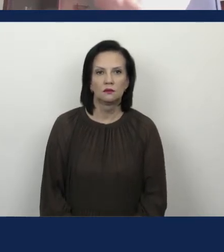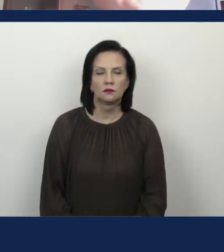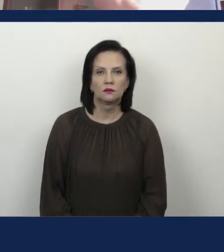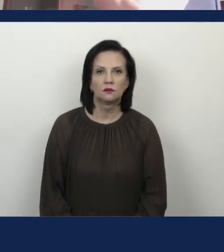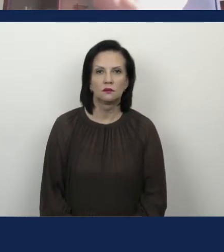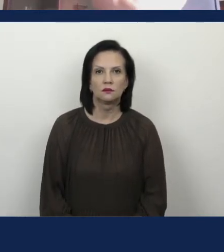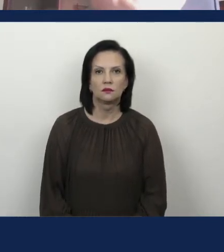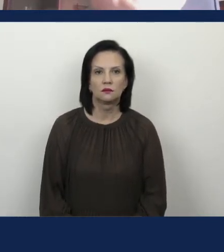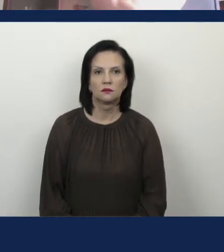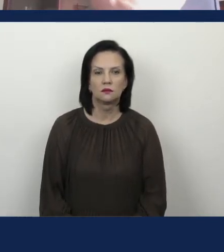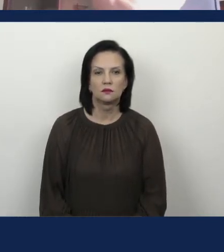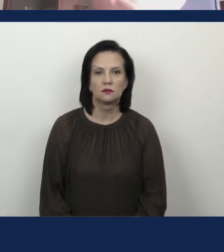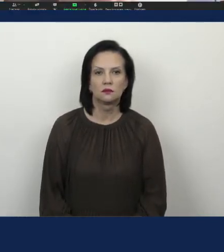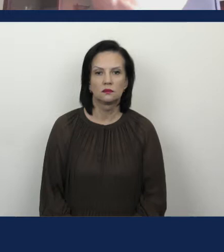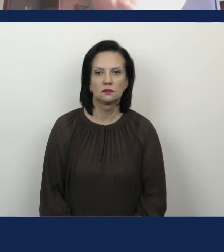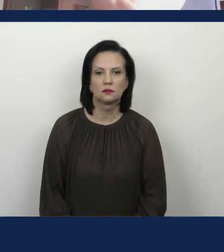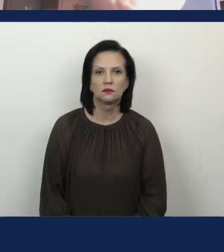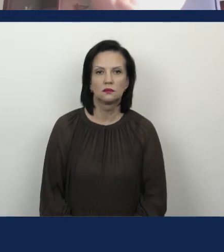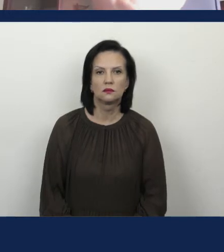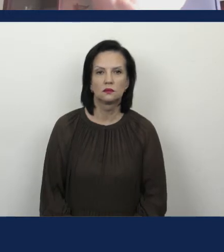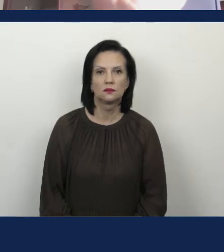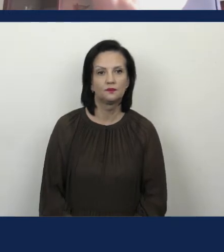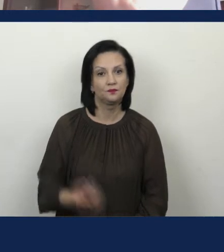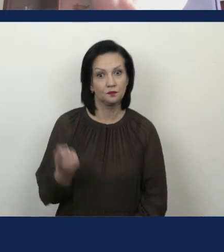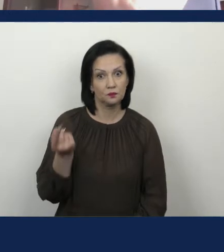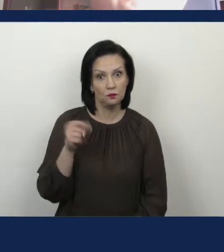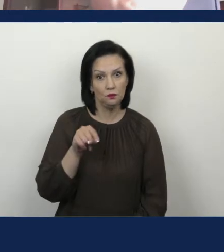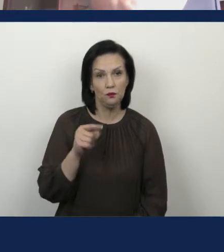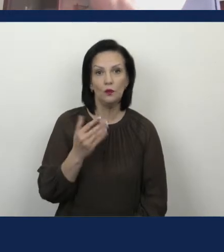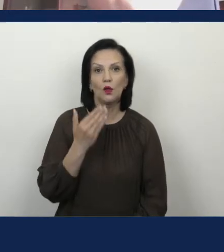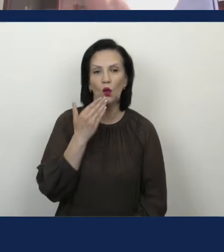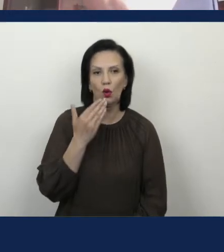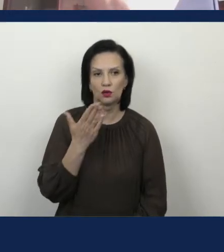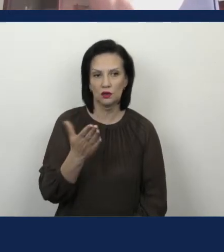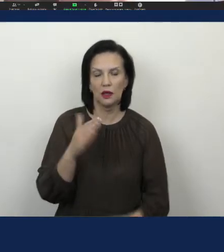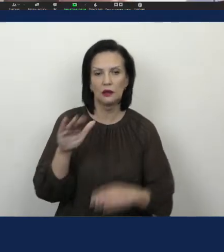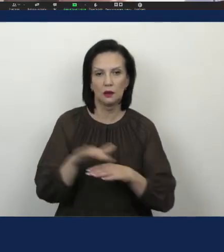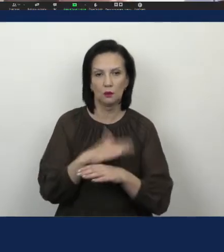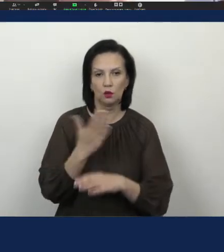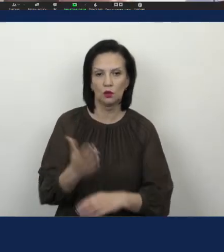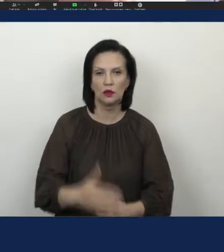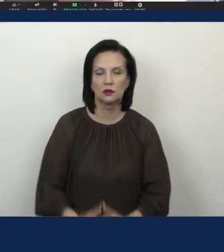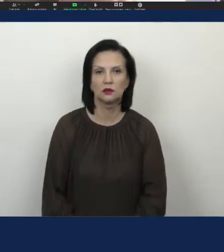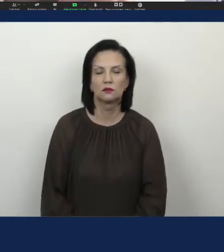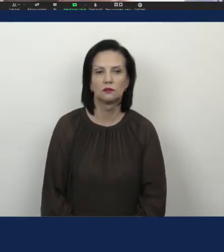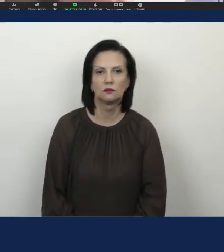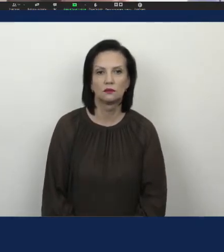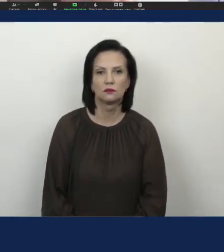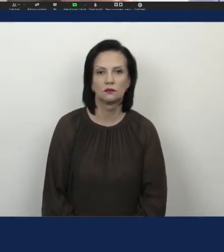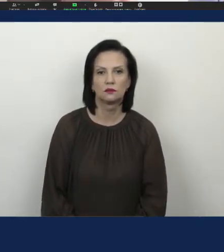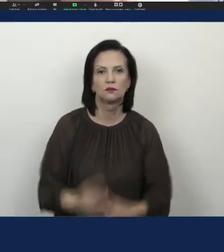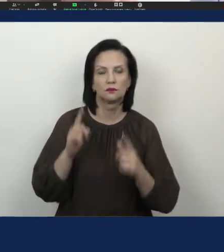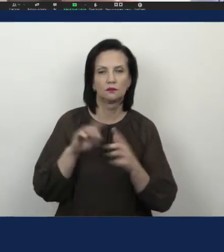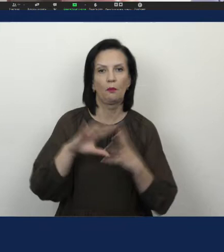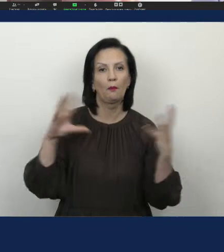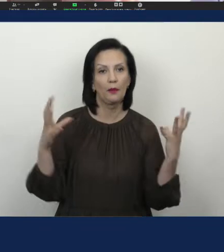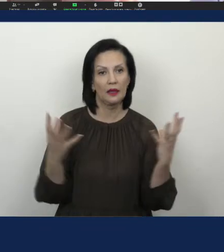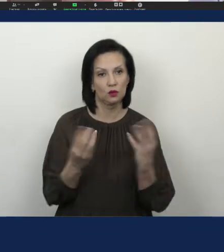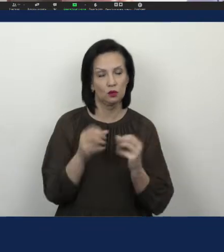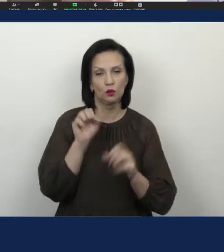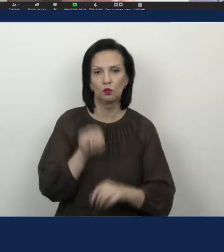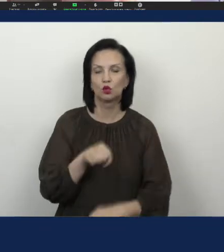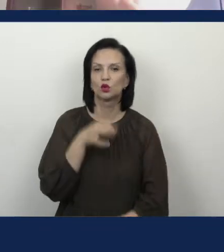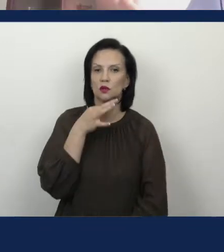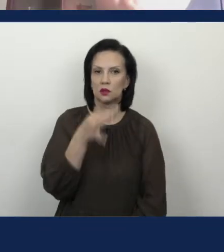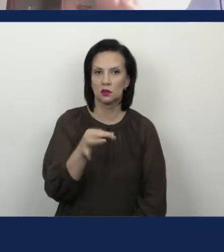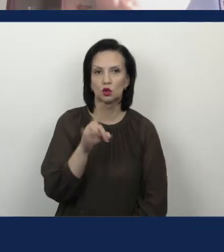Yeah, and last slide, please. To conclude, it may be noted that the